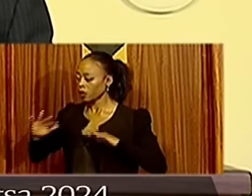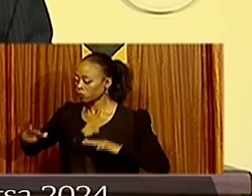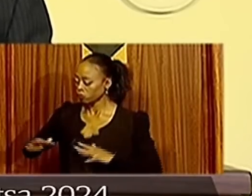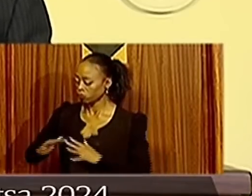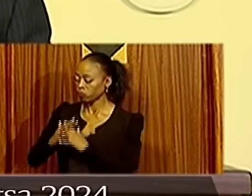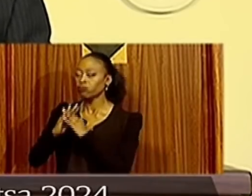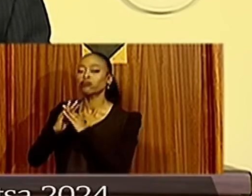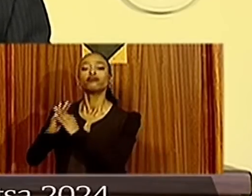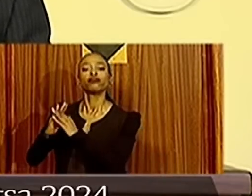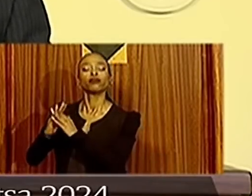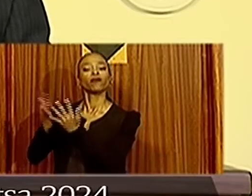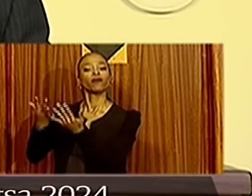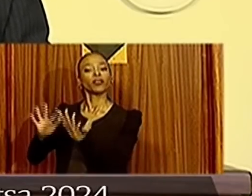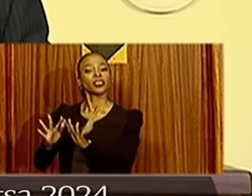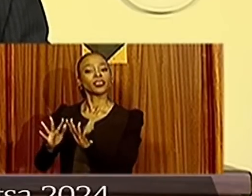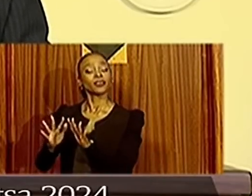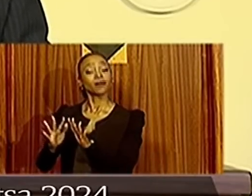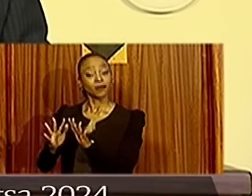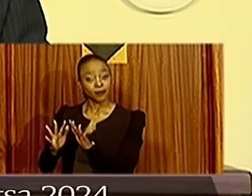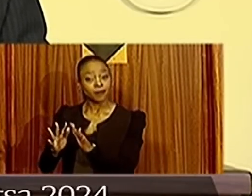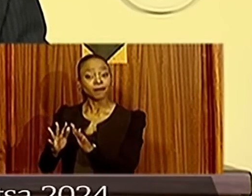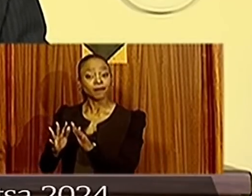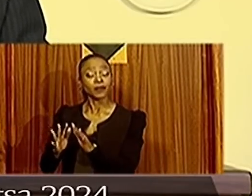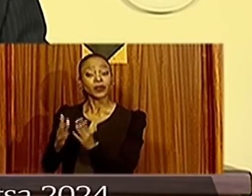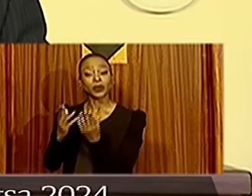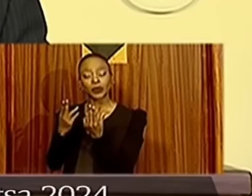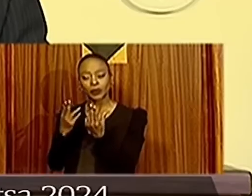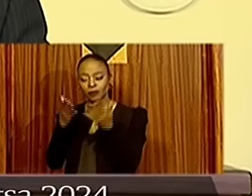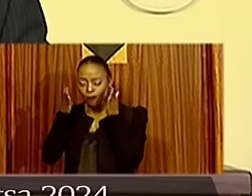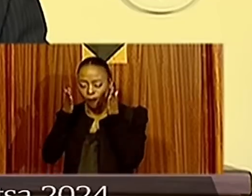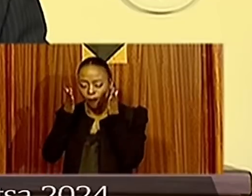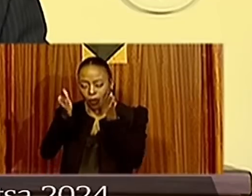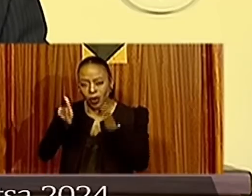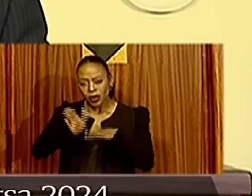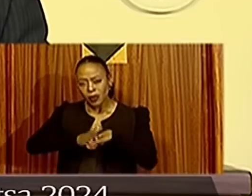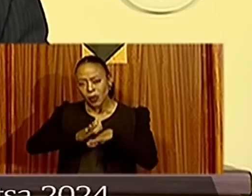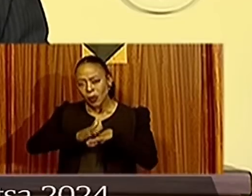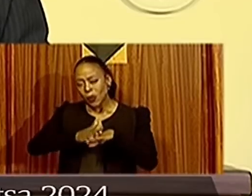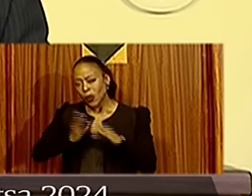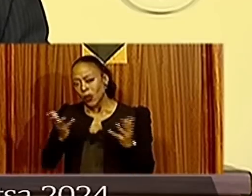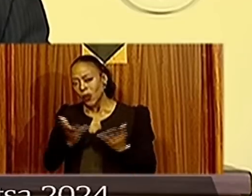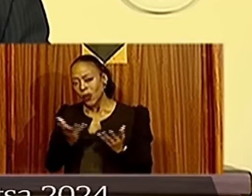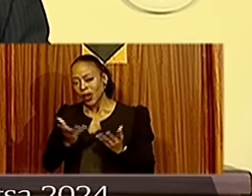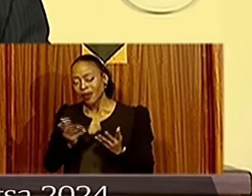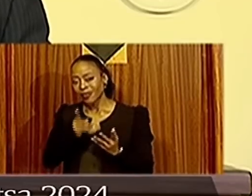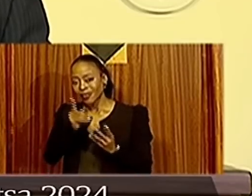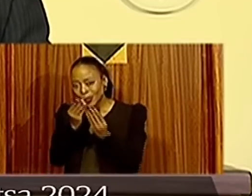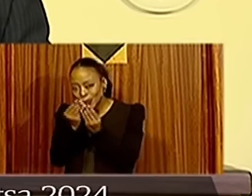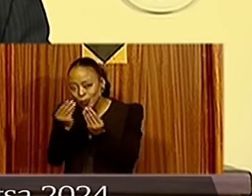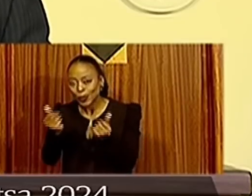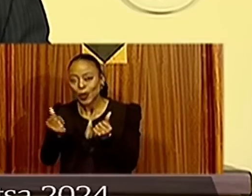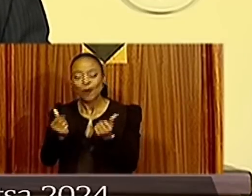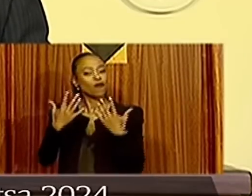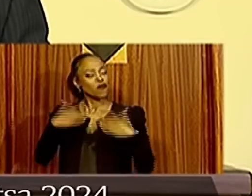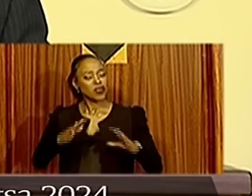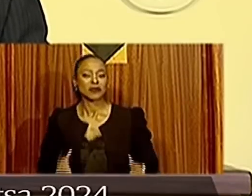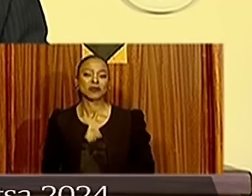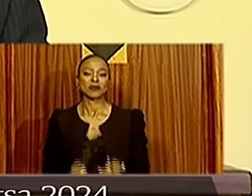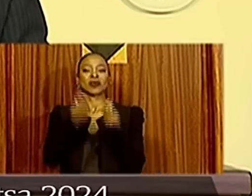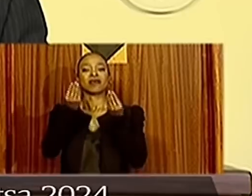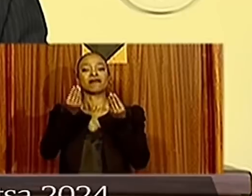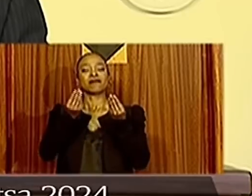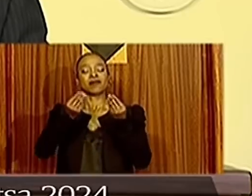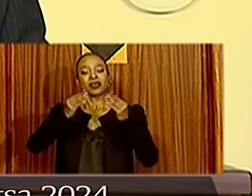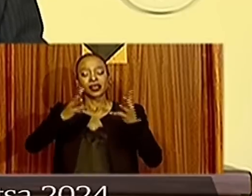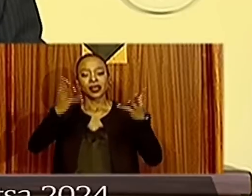partners. Through a concerted and focused effort, we achieved a sustained reduction